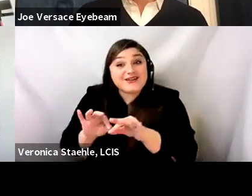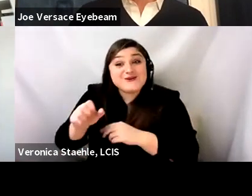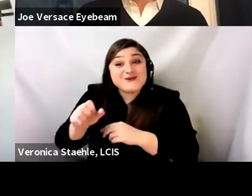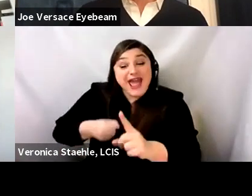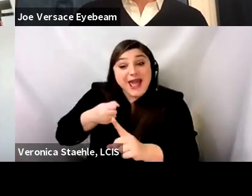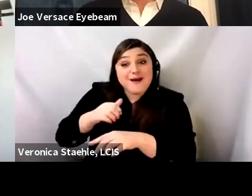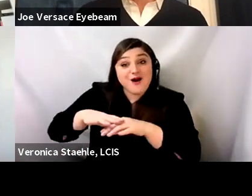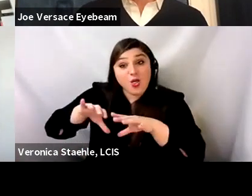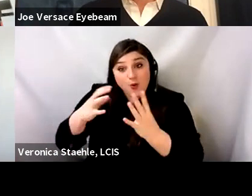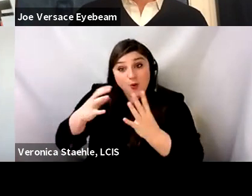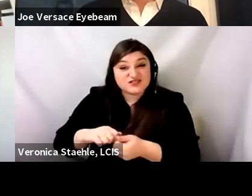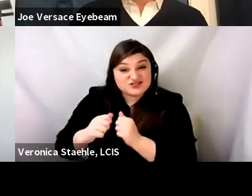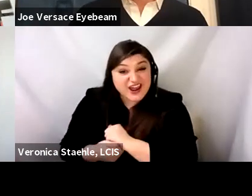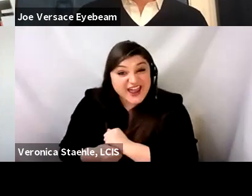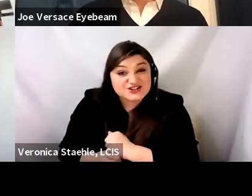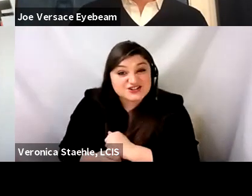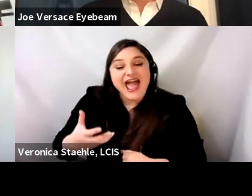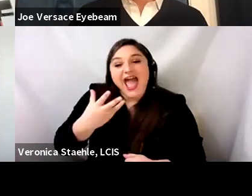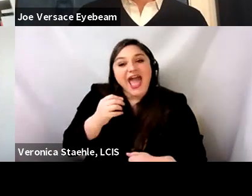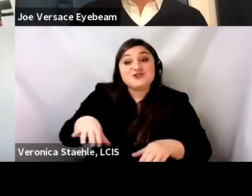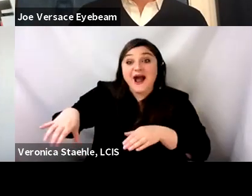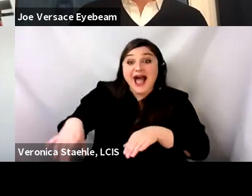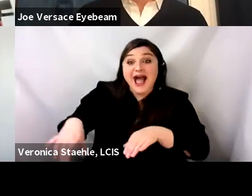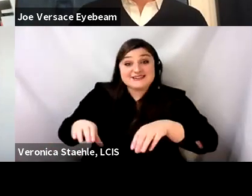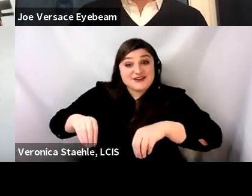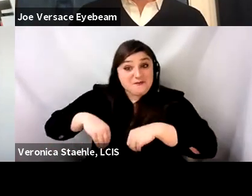activities were not the same?